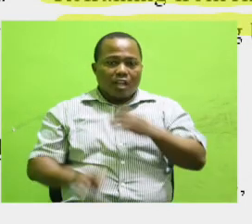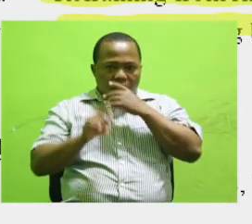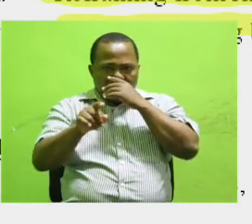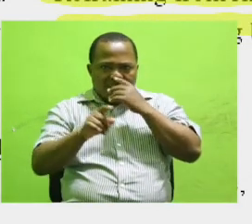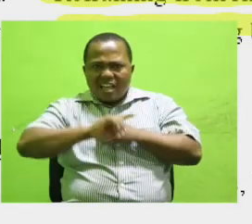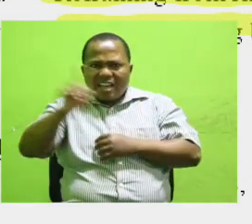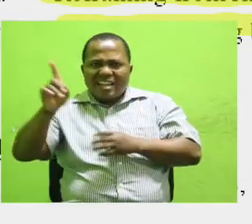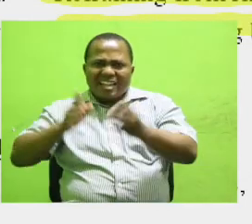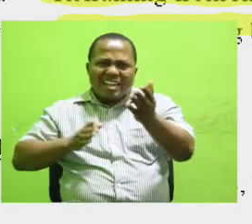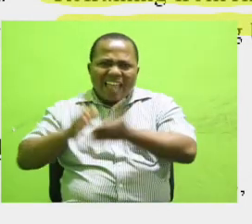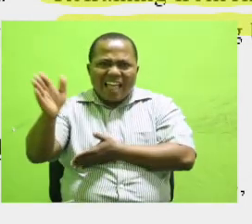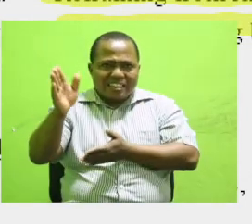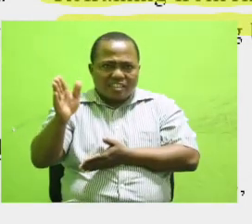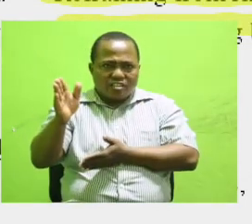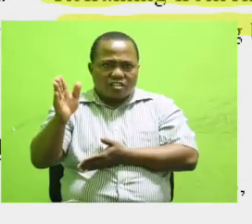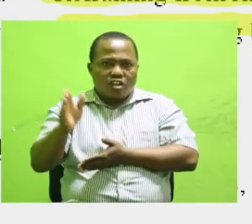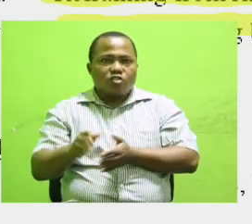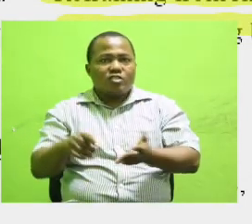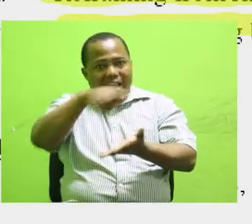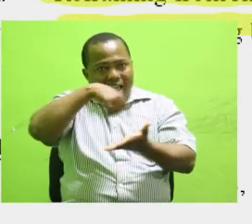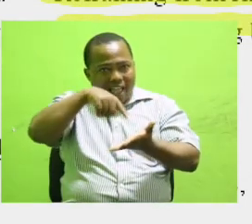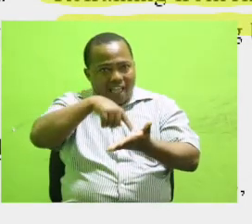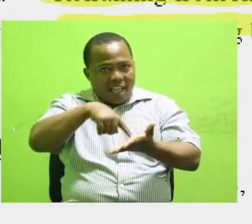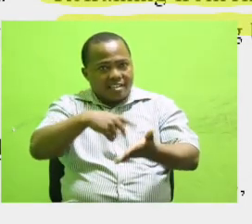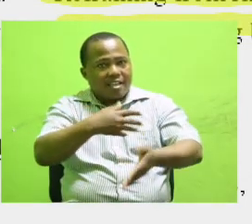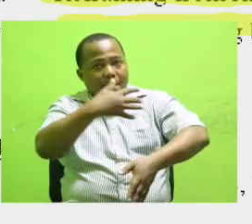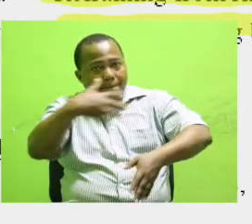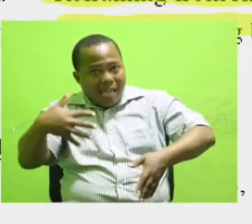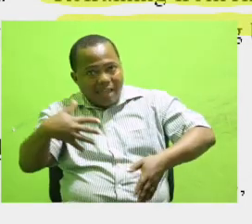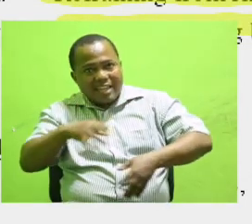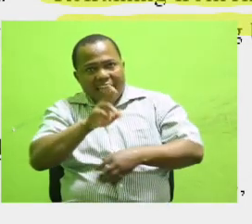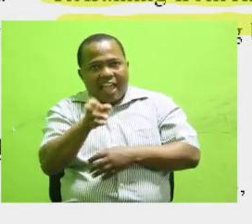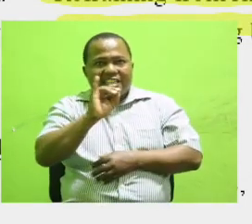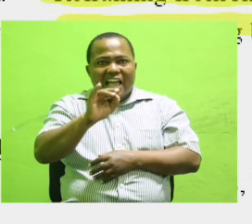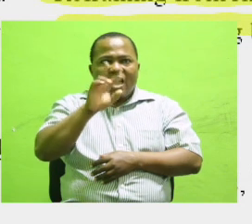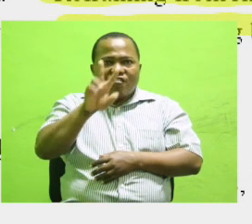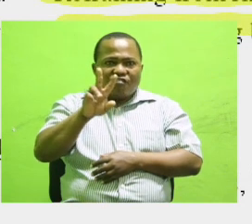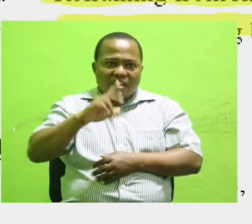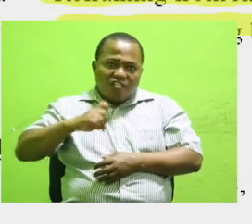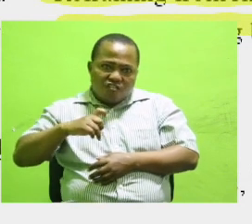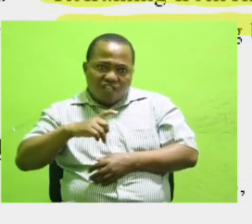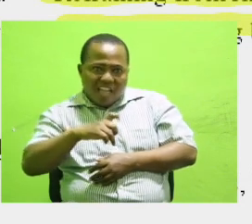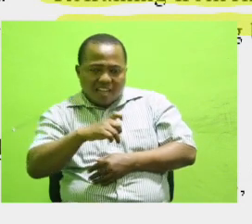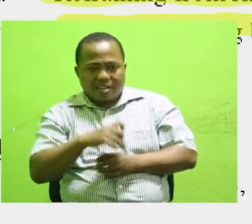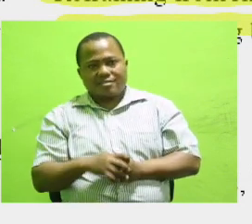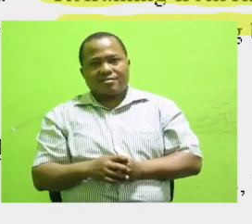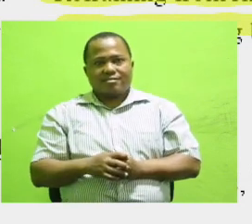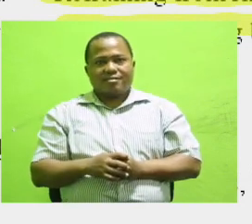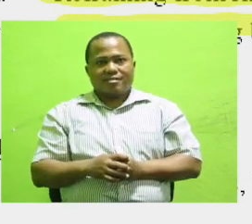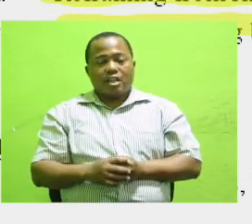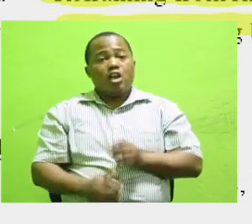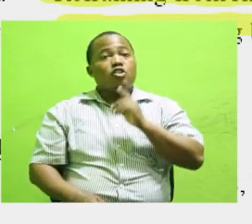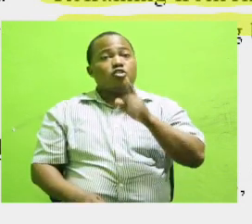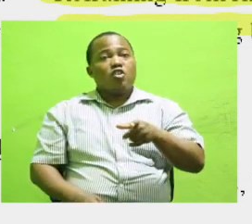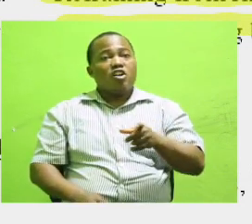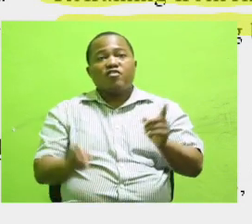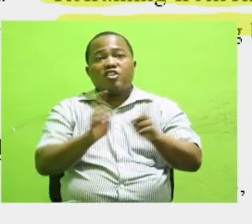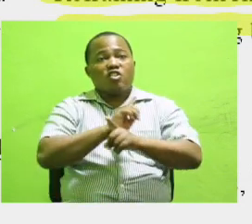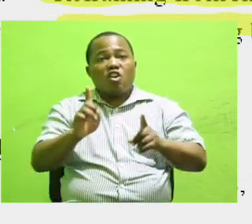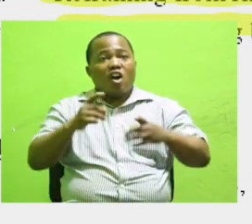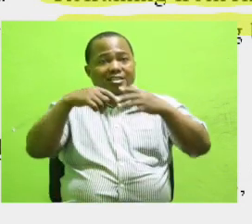most tribes in the villages use only one razor or knife to perform FGM on the girls of the whole